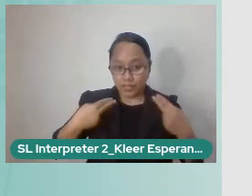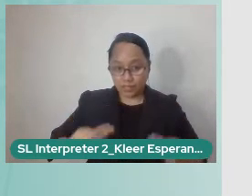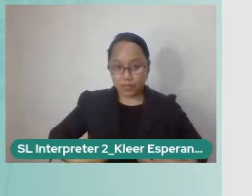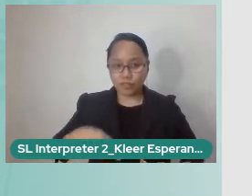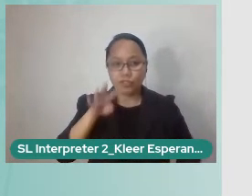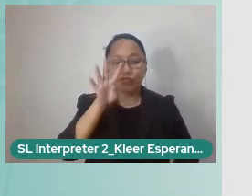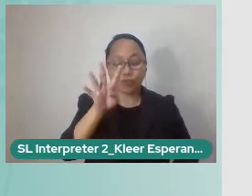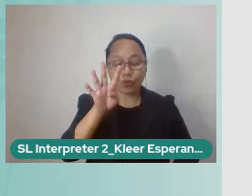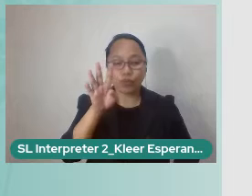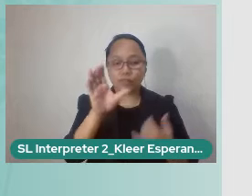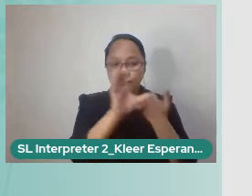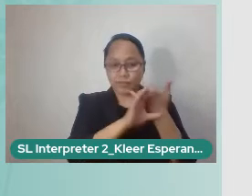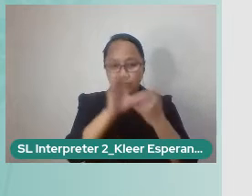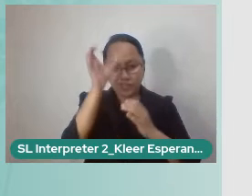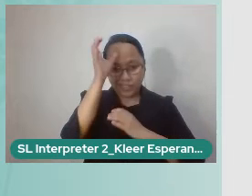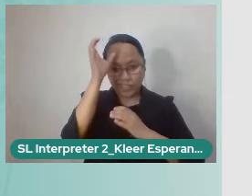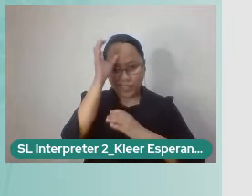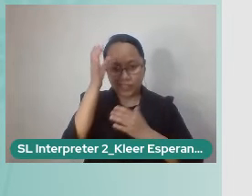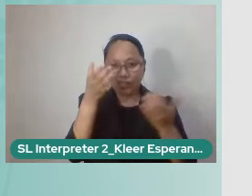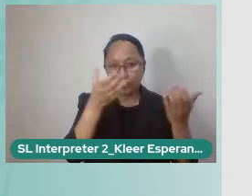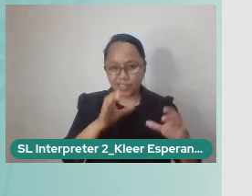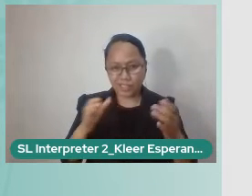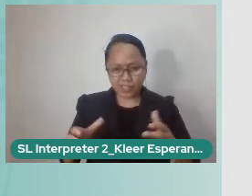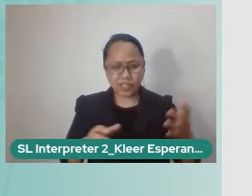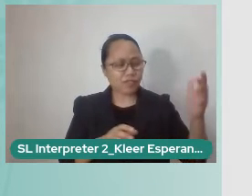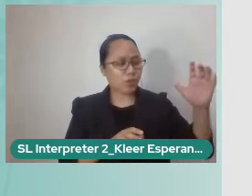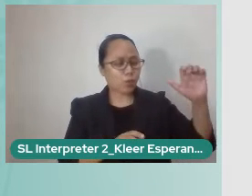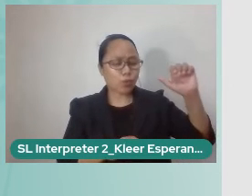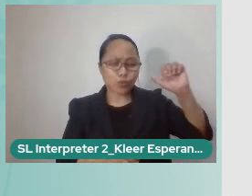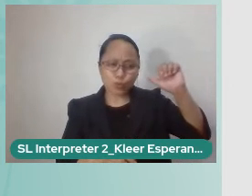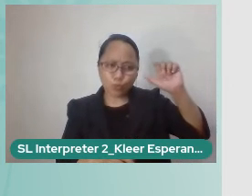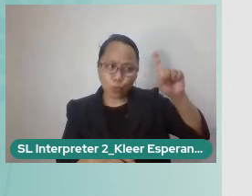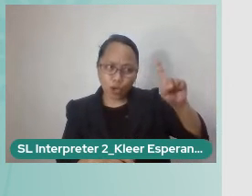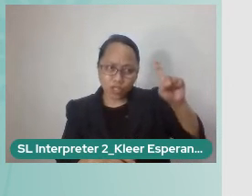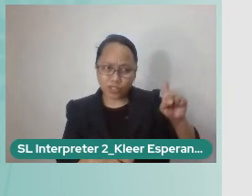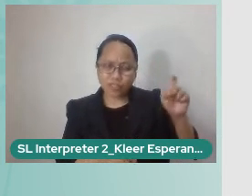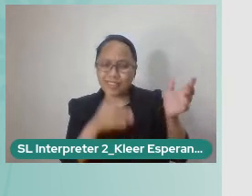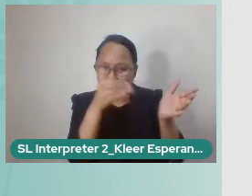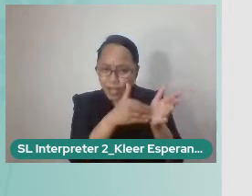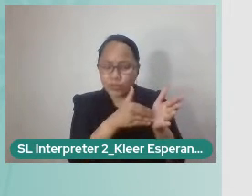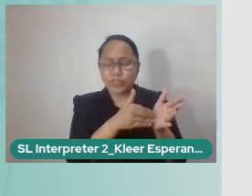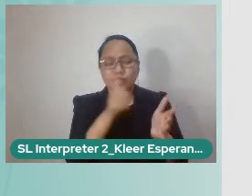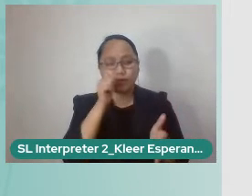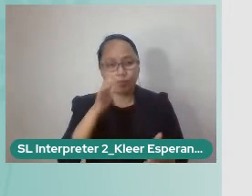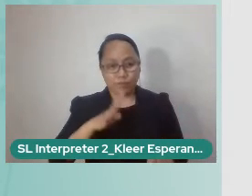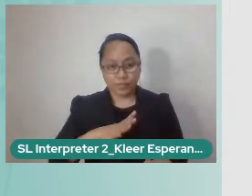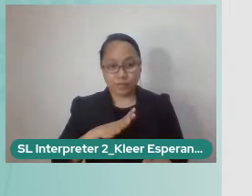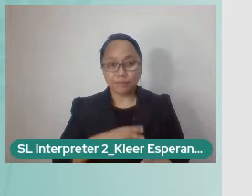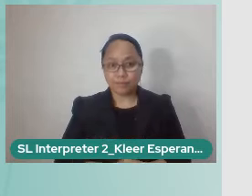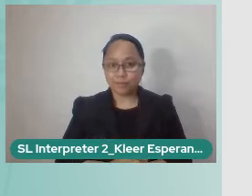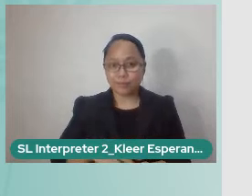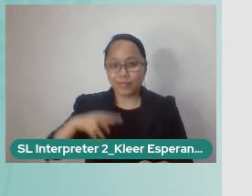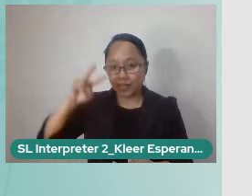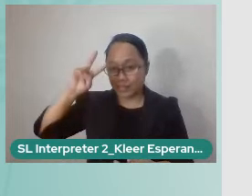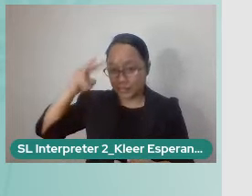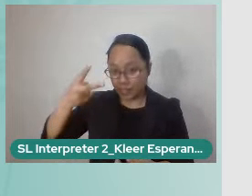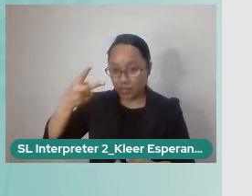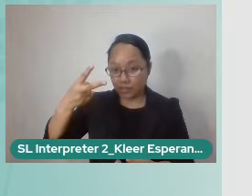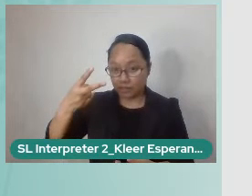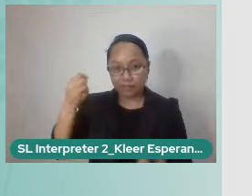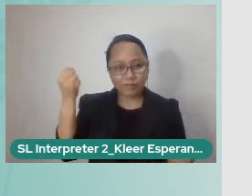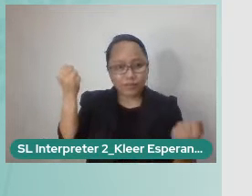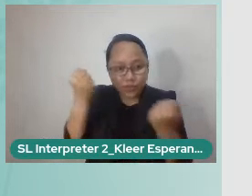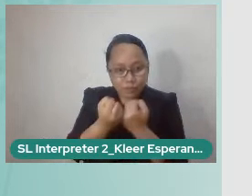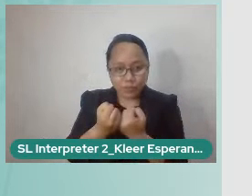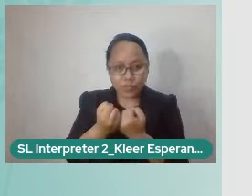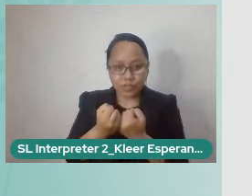per annum, a rate so low that it would be considered to be controlled. Now, I'm going to talk a little bit in a little bit more detail today